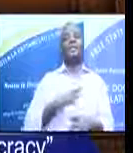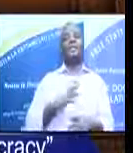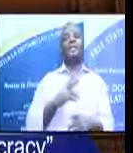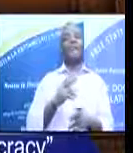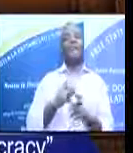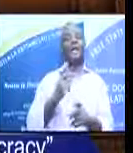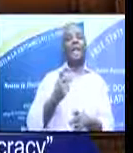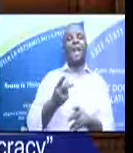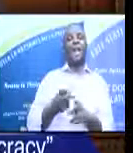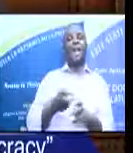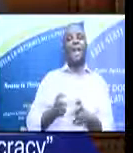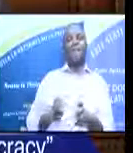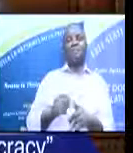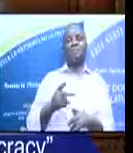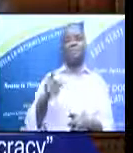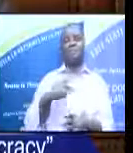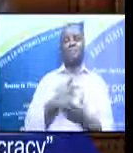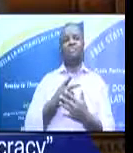happy she said that.